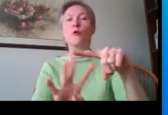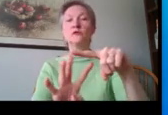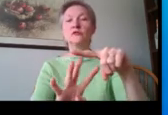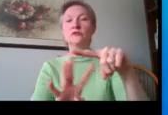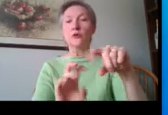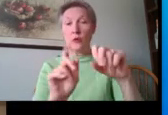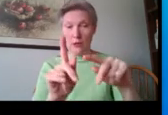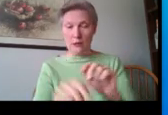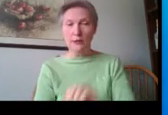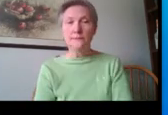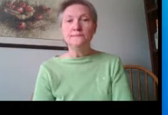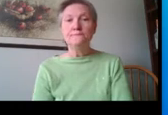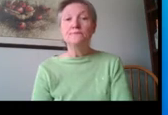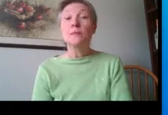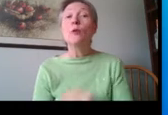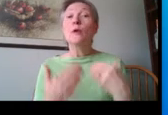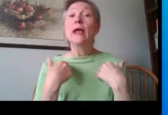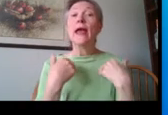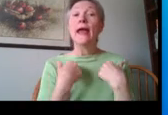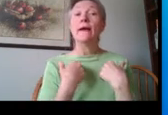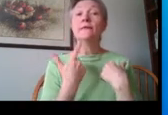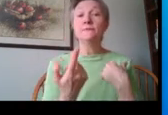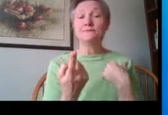fourths, okay? So we know that there's